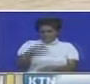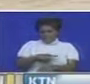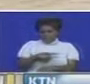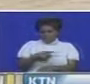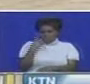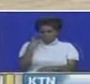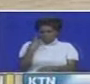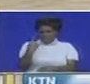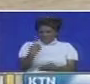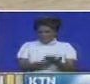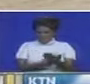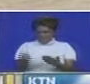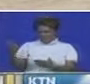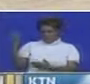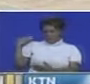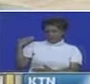the last one week ago,